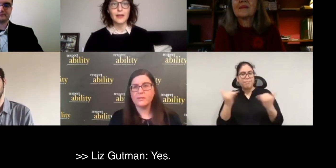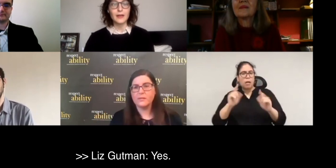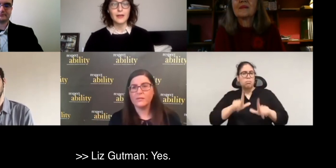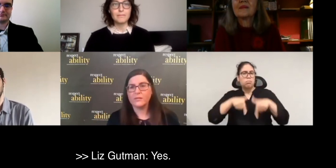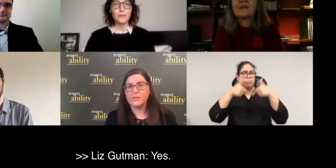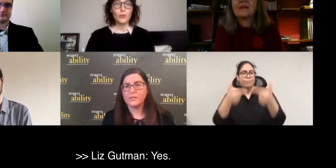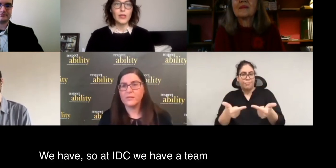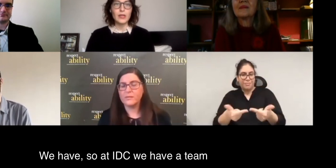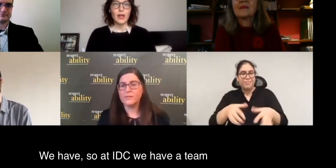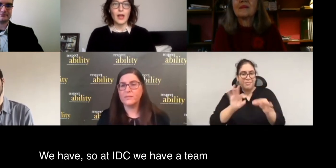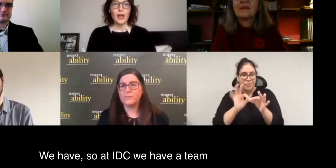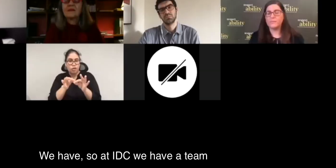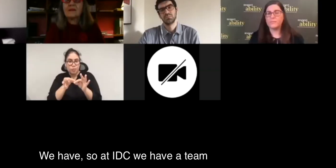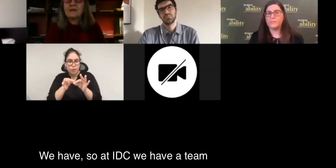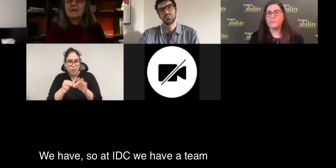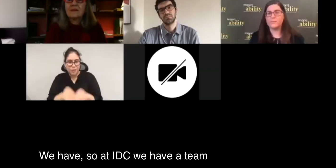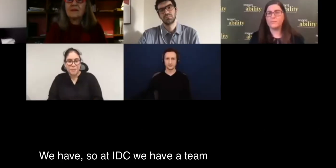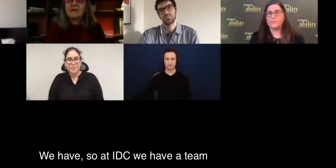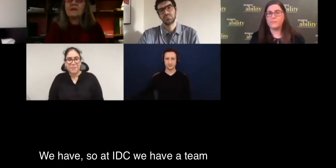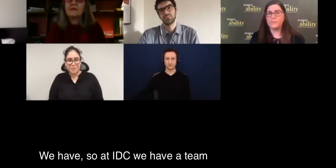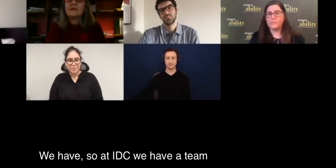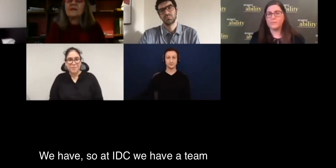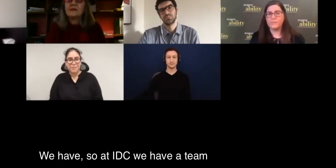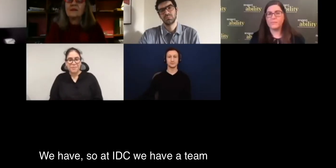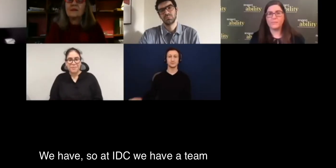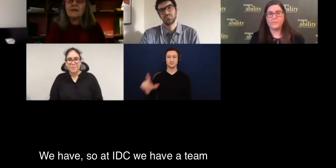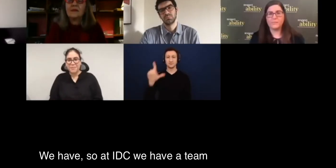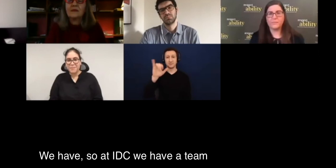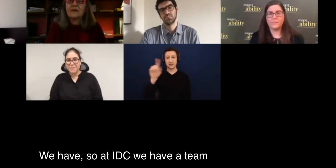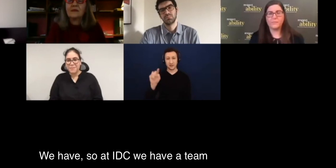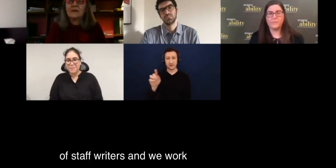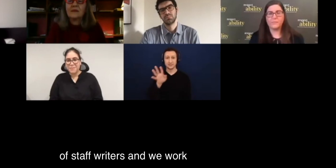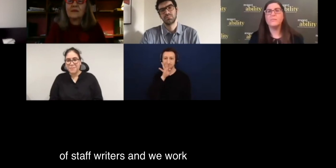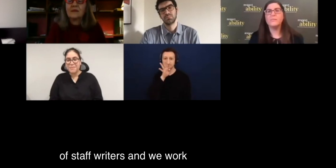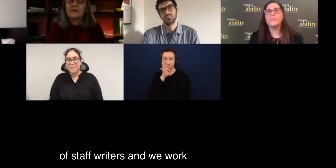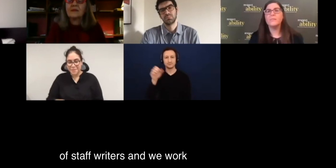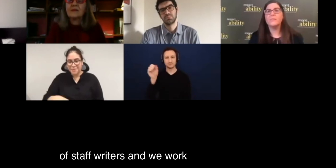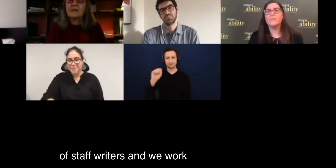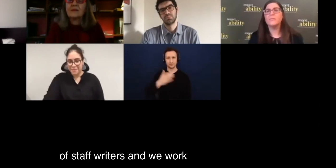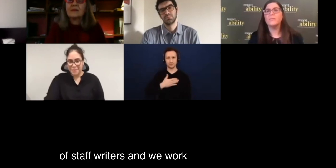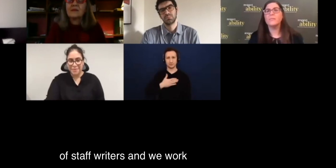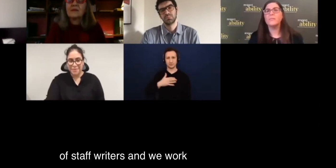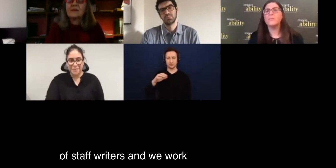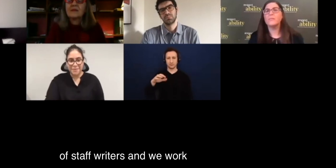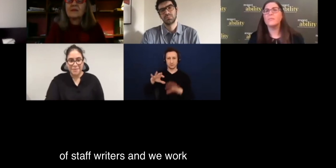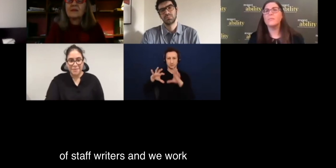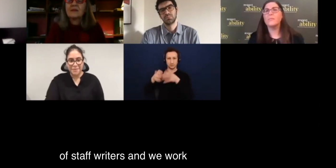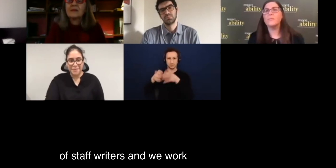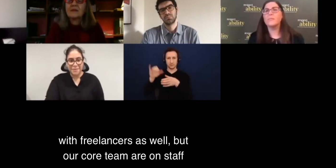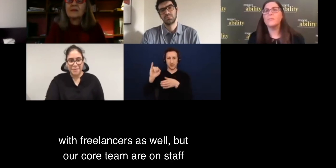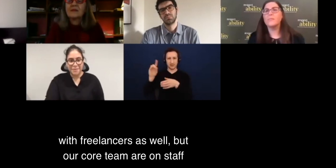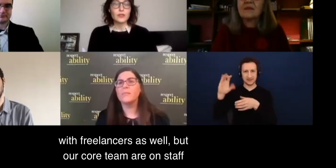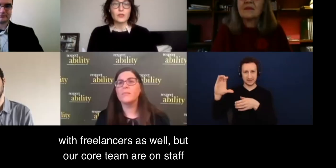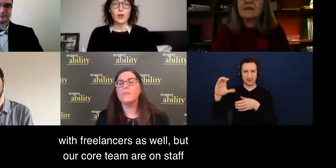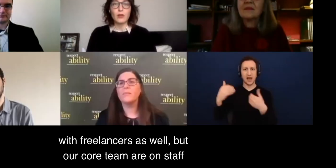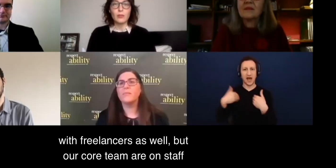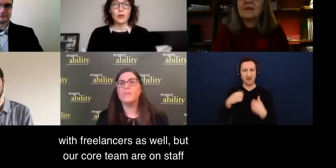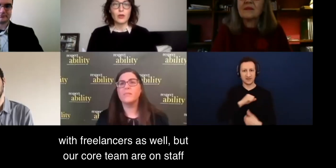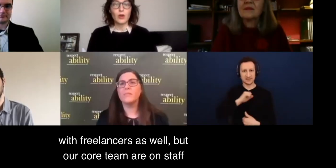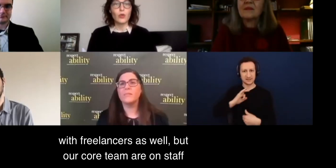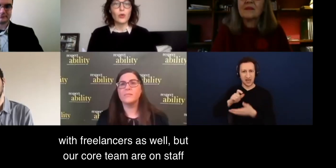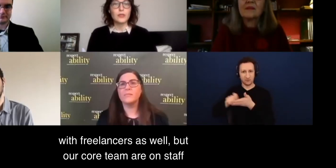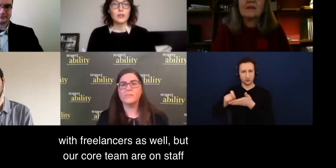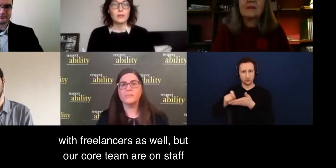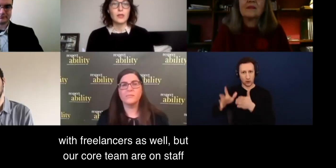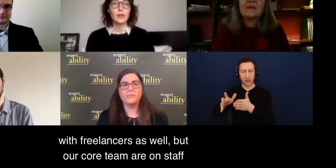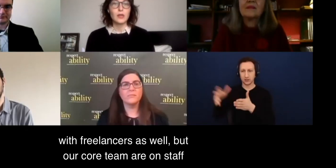Yes, we have, so IDC, we have a team of staff writers, and we work with freelancers as well, but